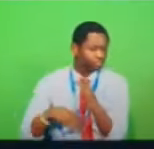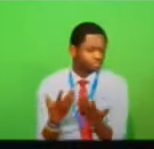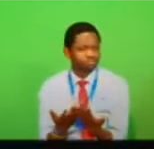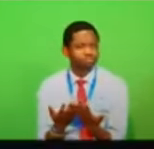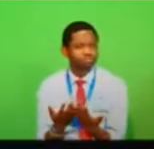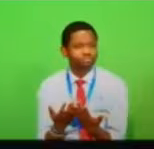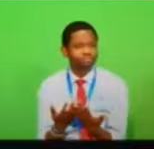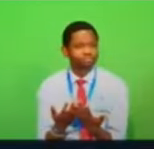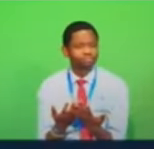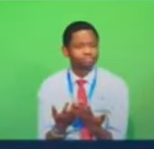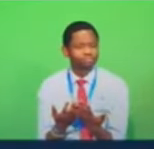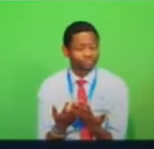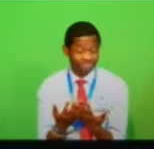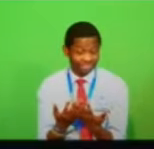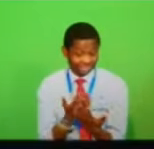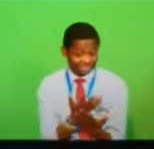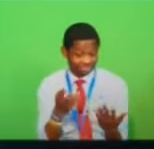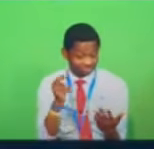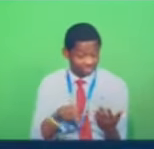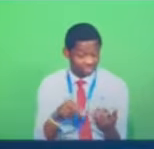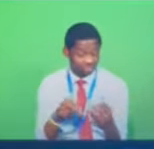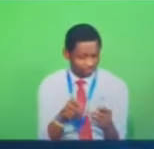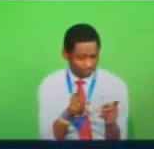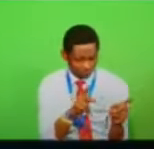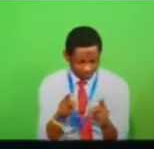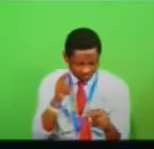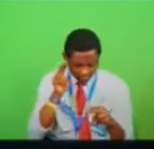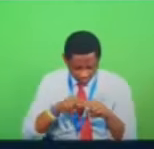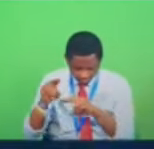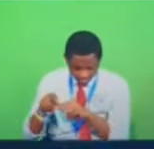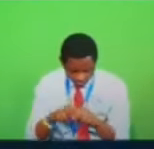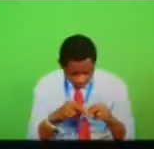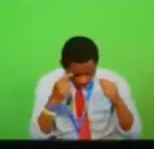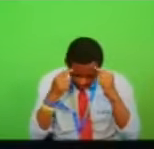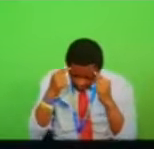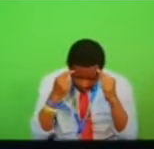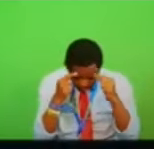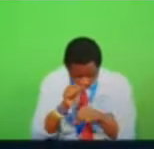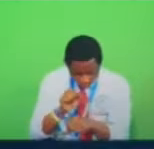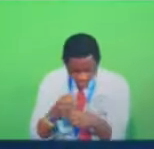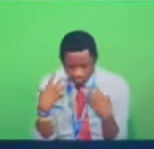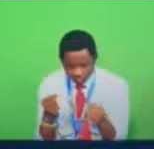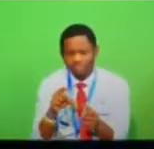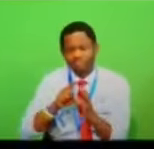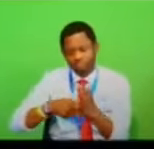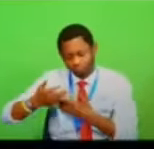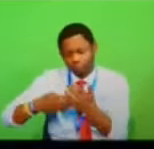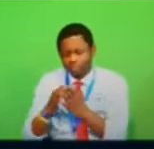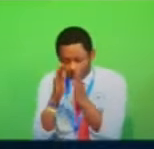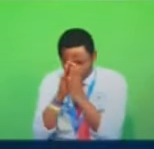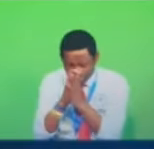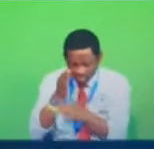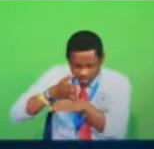need proper, sitting down and really working through them. After we have prayed, we have to